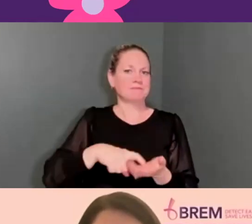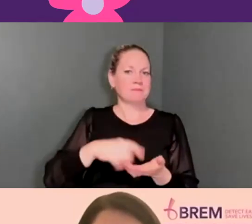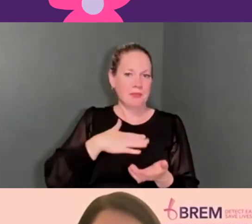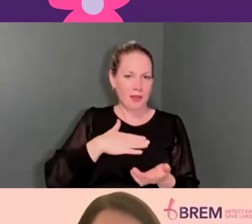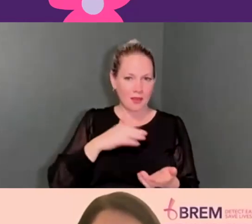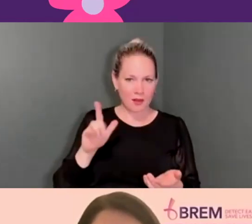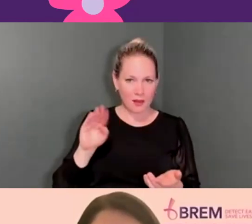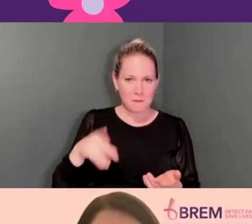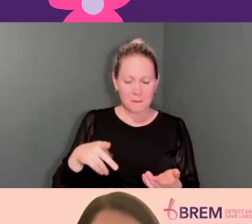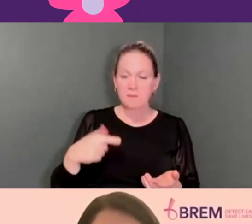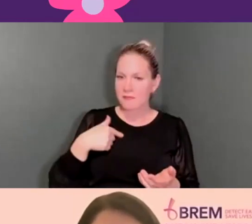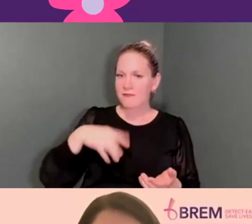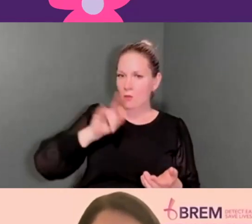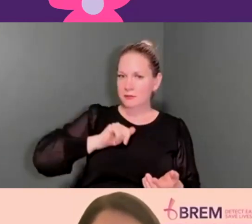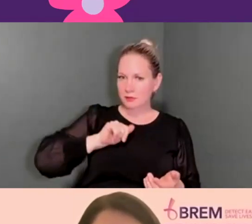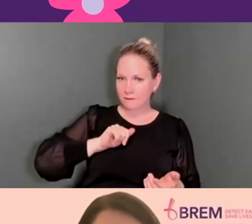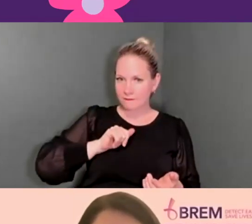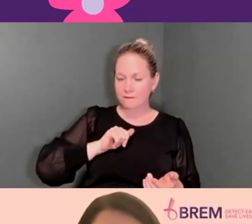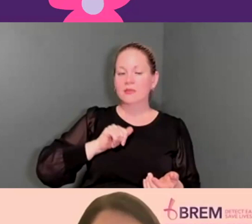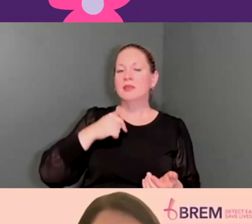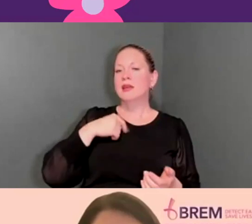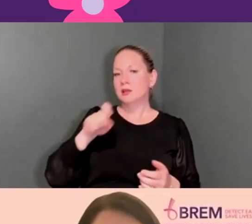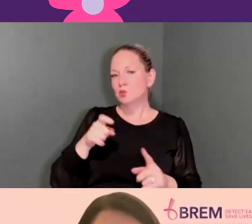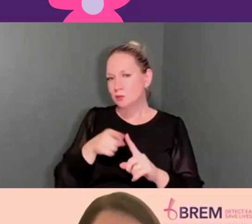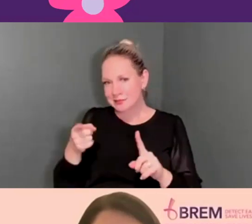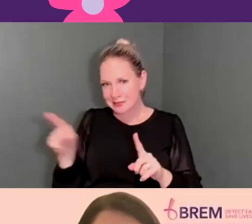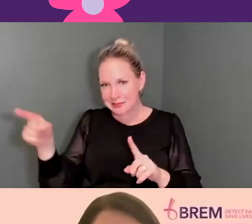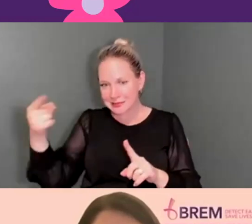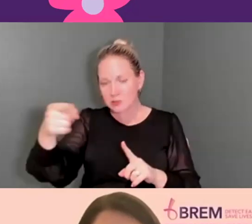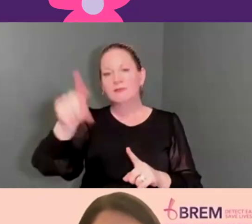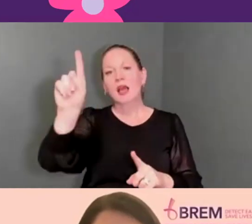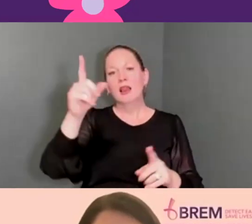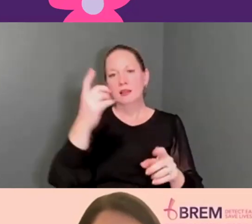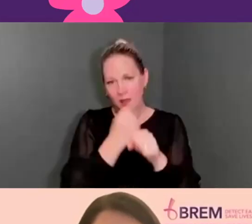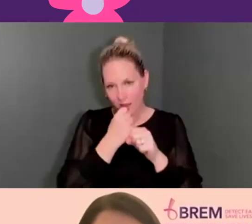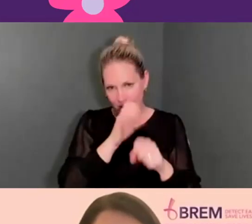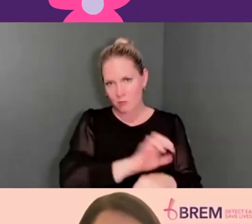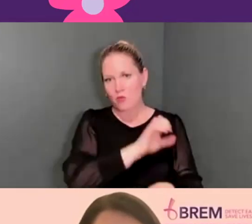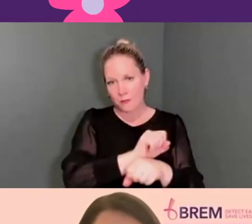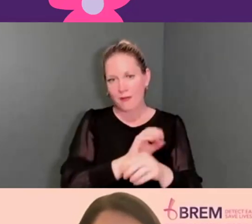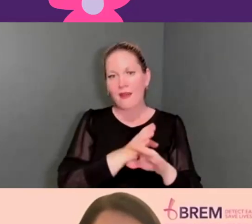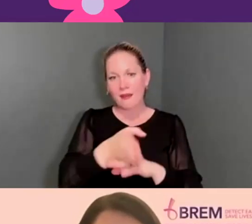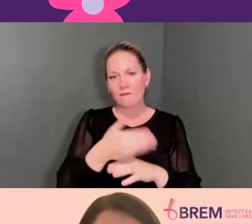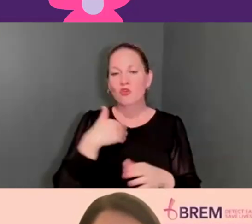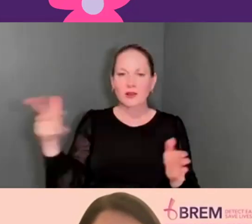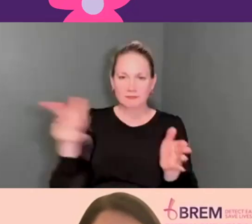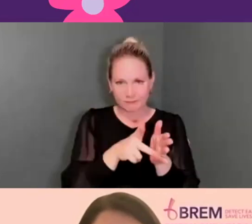myself, and I had to go through someone in order to get an appointment scheduled to be seen once I got back to